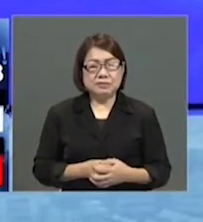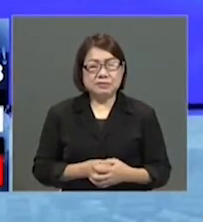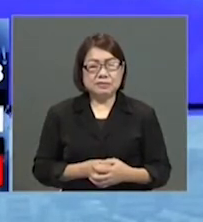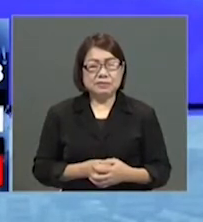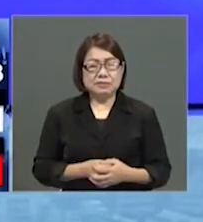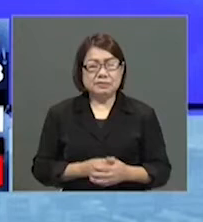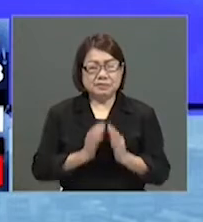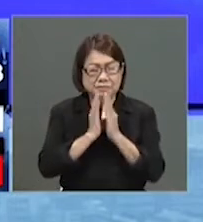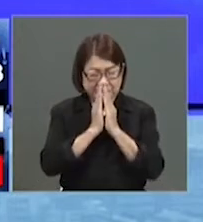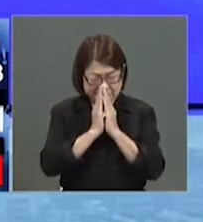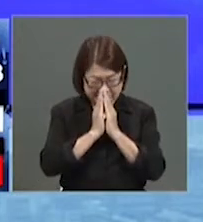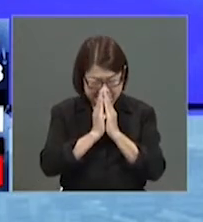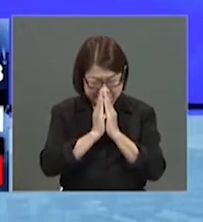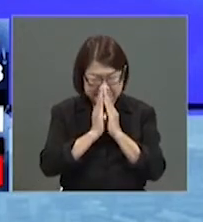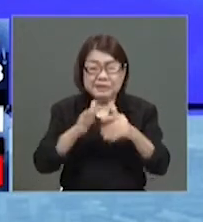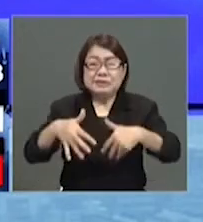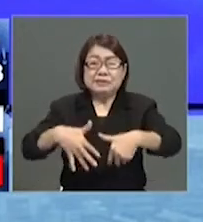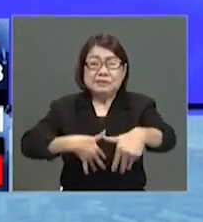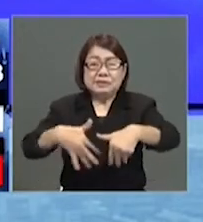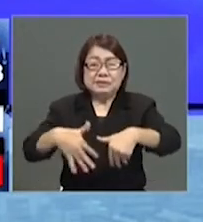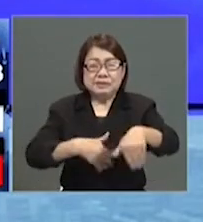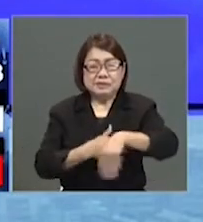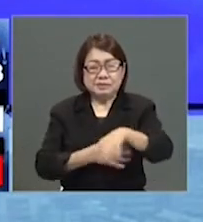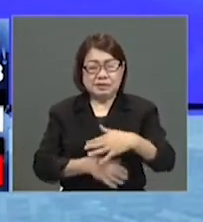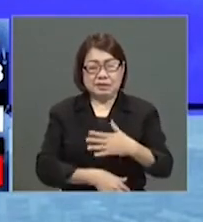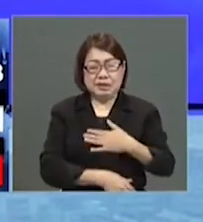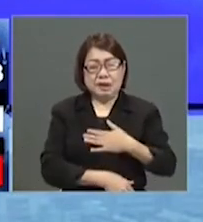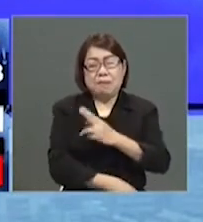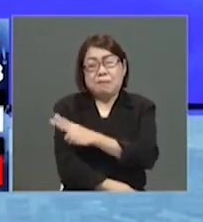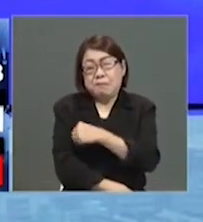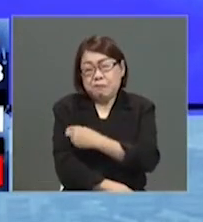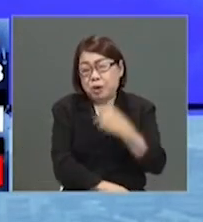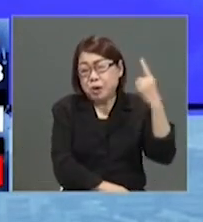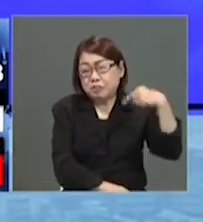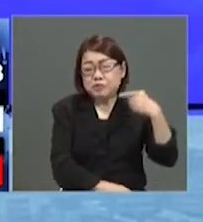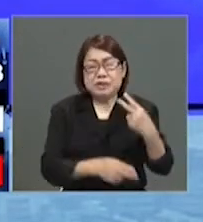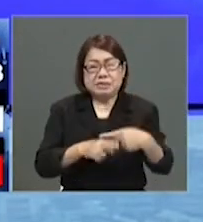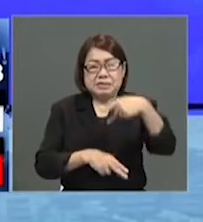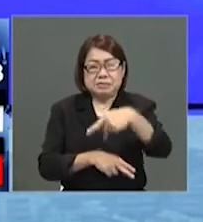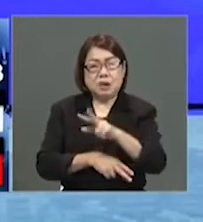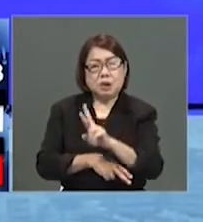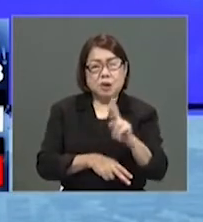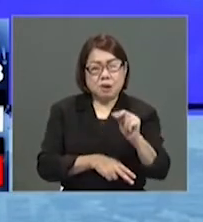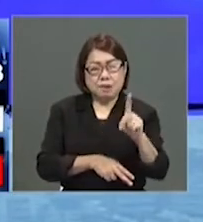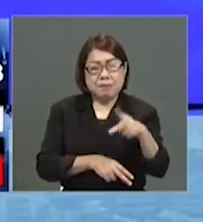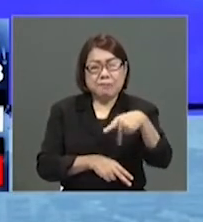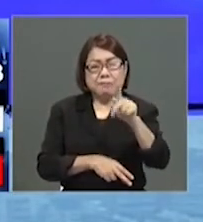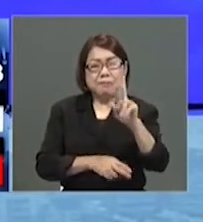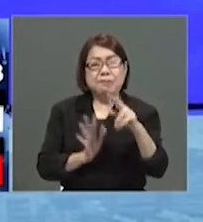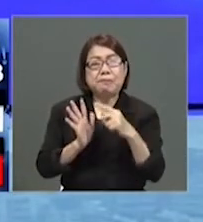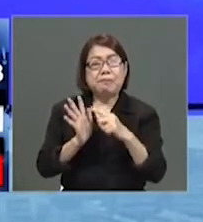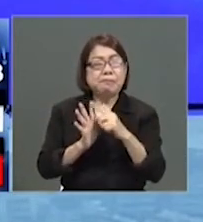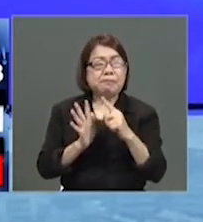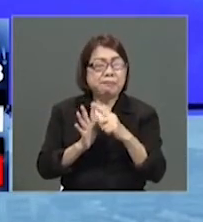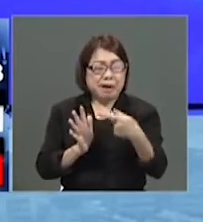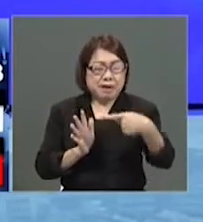was introduced and briefly took the podium to say that, hello, I'll be seeing you starting this Saturday. Yes.